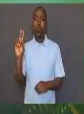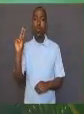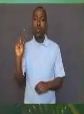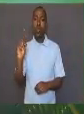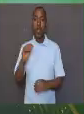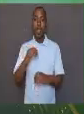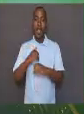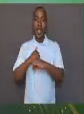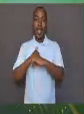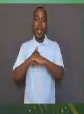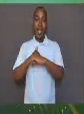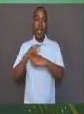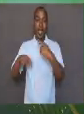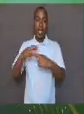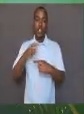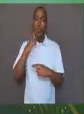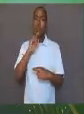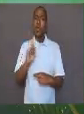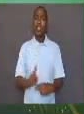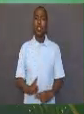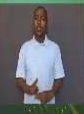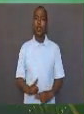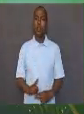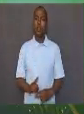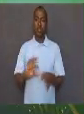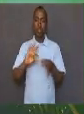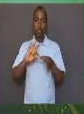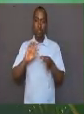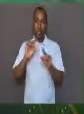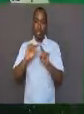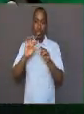minute to write down your definition of the term.